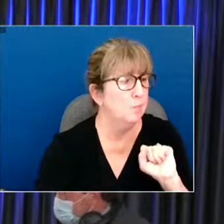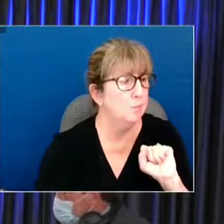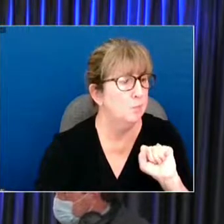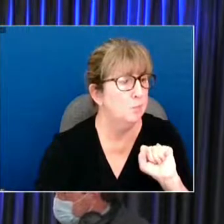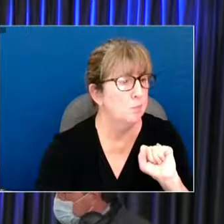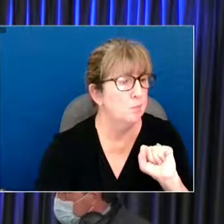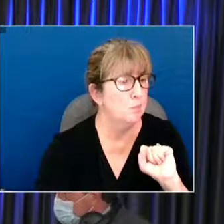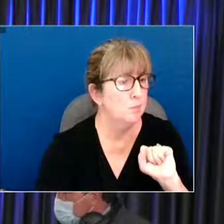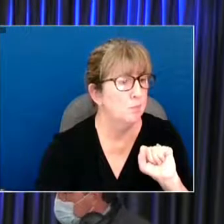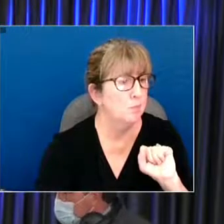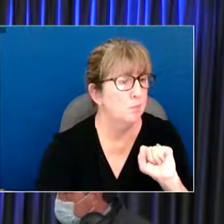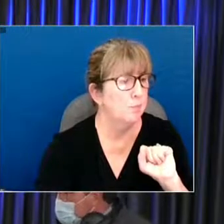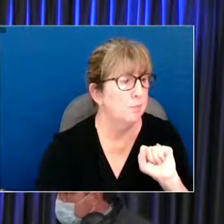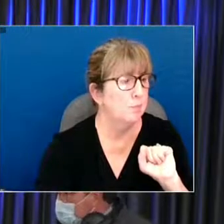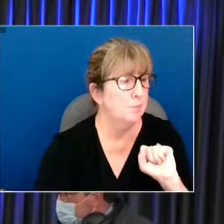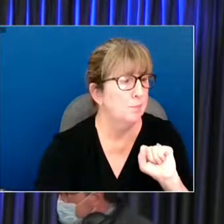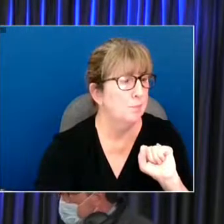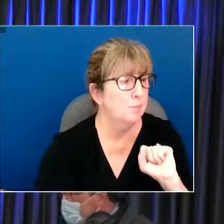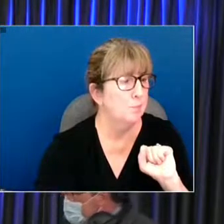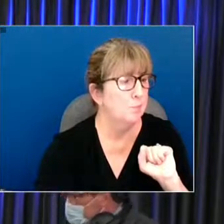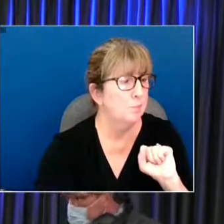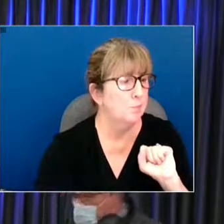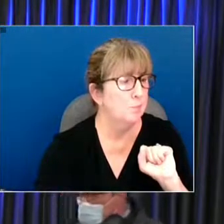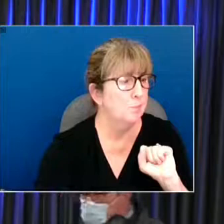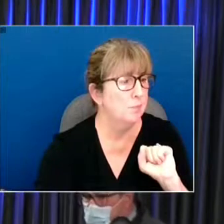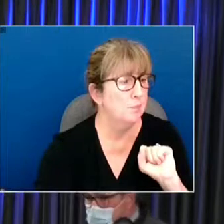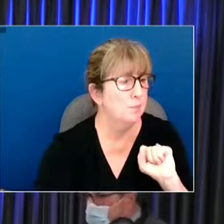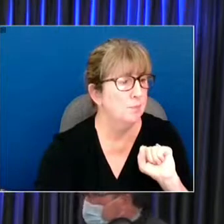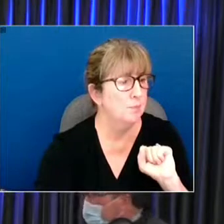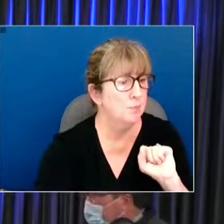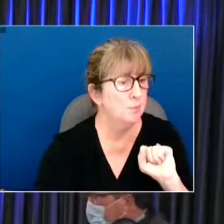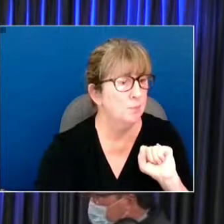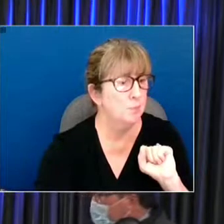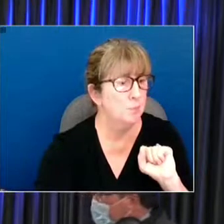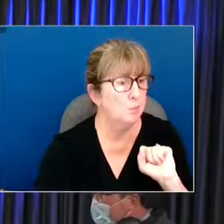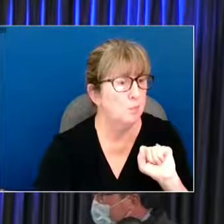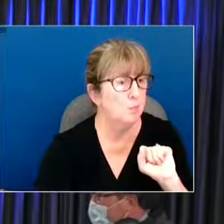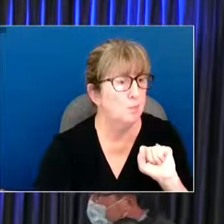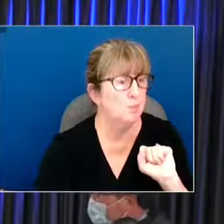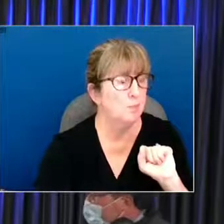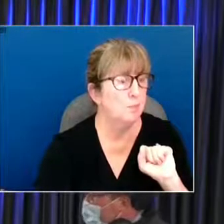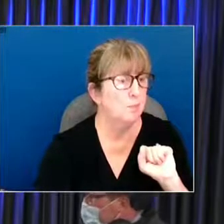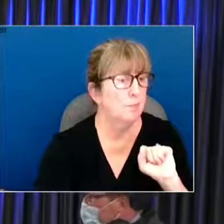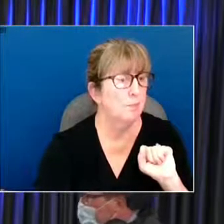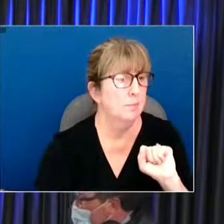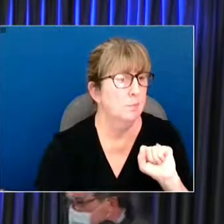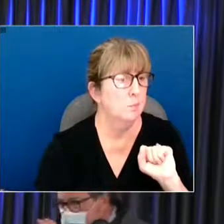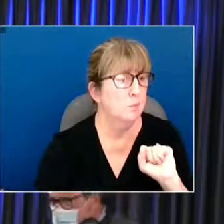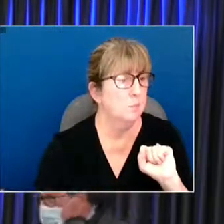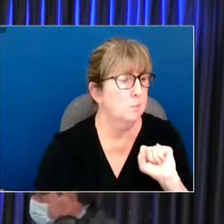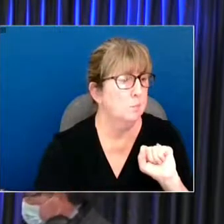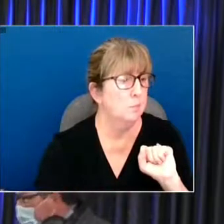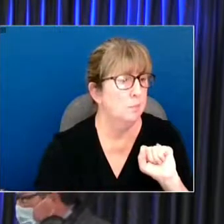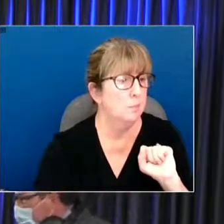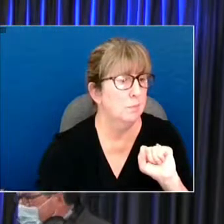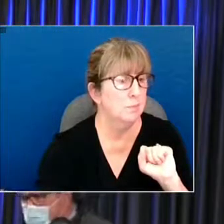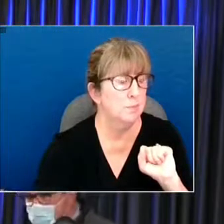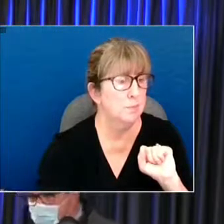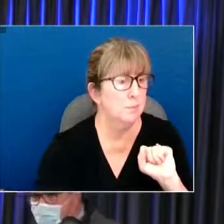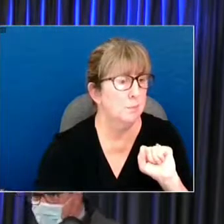kind of like, we can always have the default, and we have clients that, if we don't give you anything, put the logo.